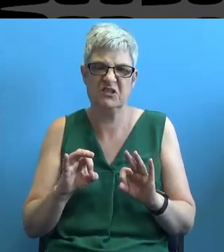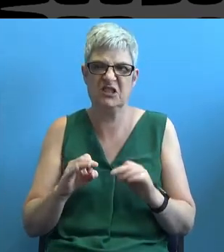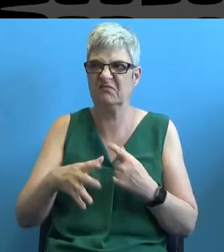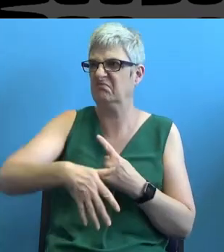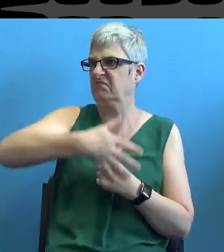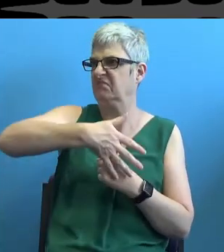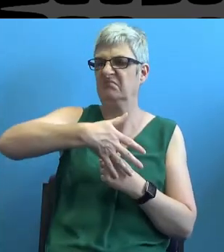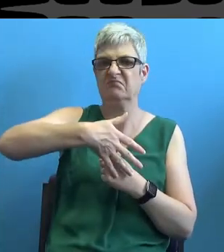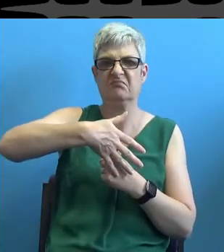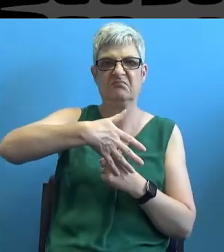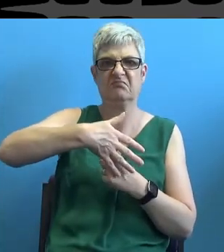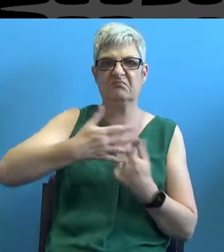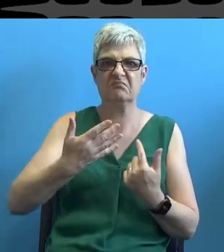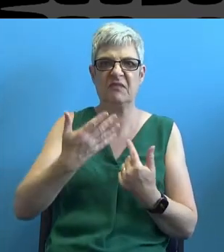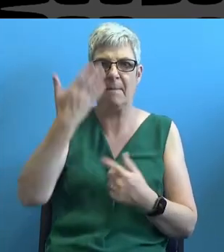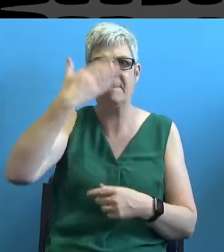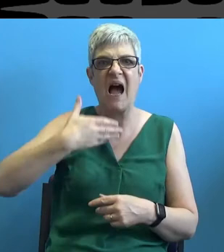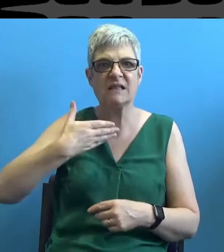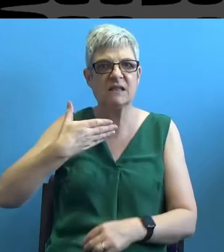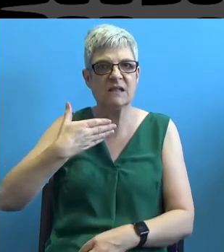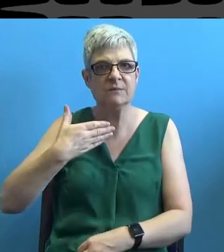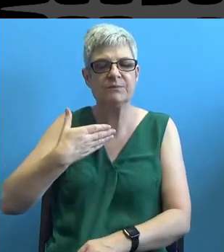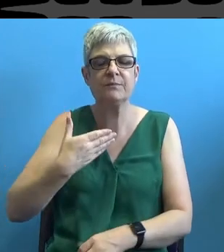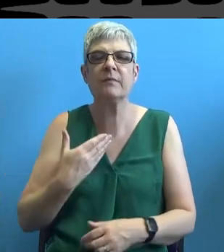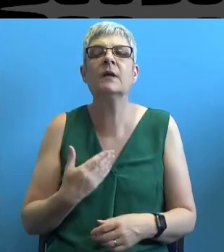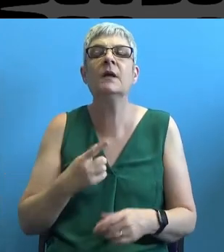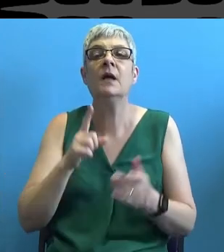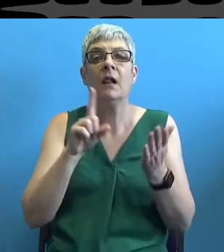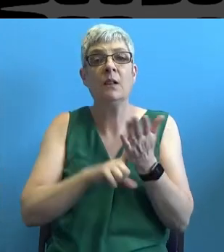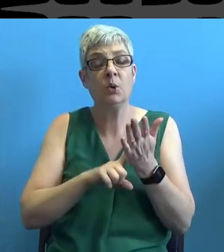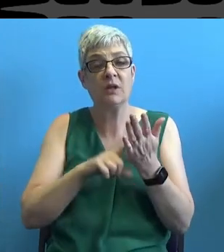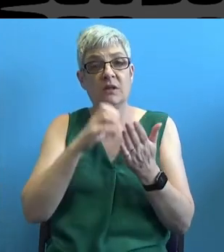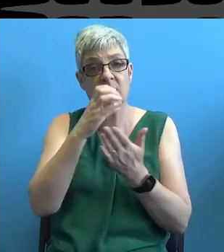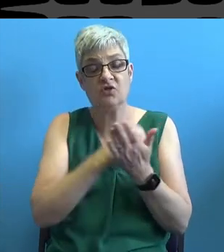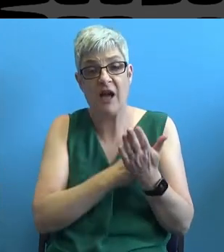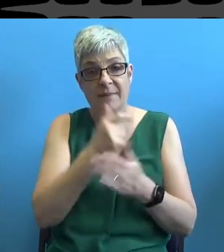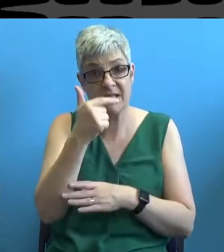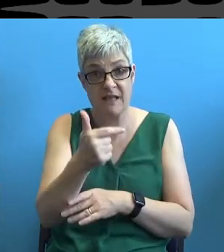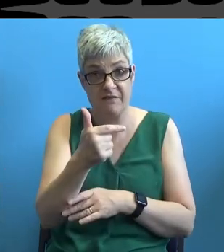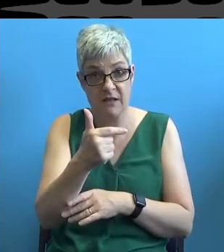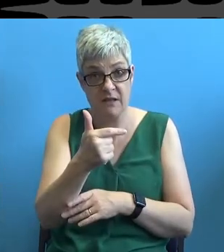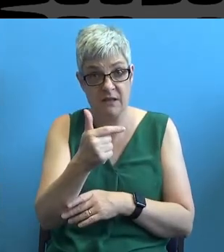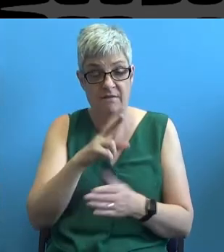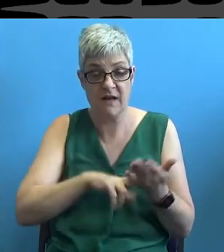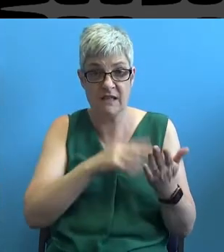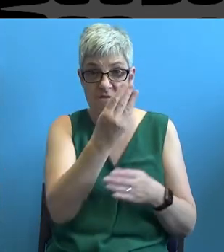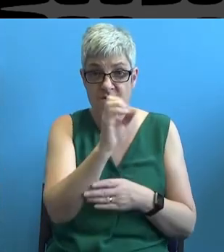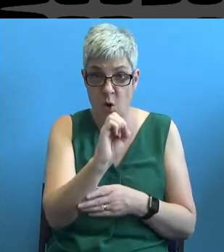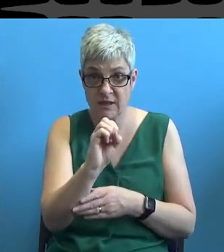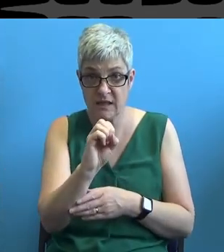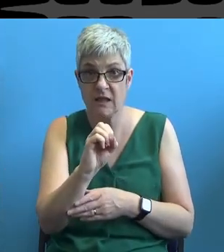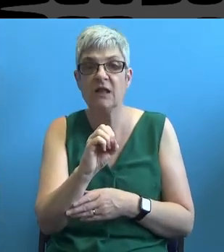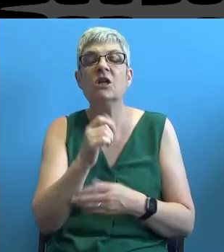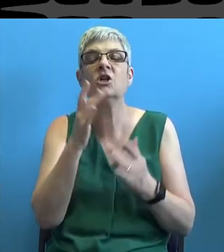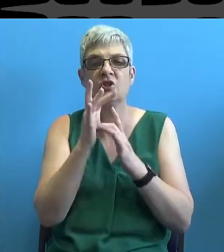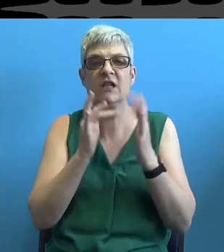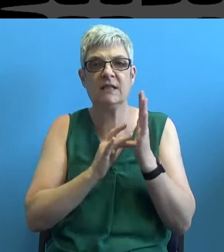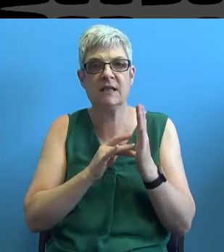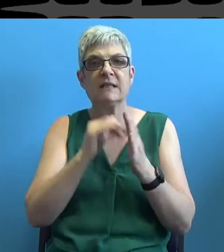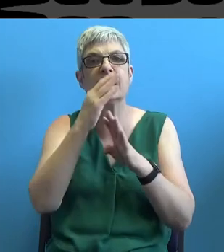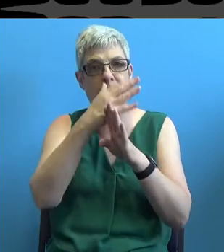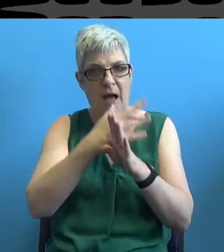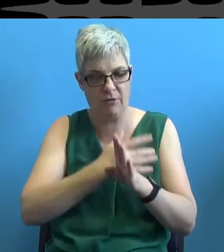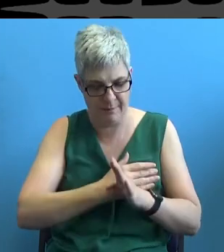In Luke chapter 7, verses 40 and following, Jesus told a parable which reached